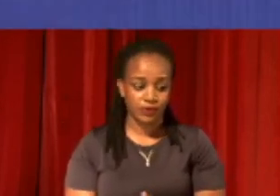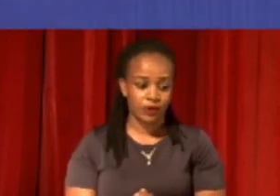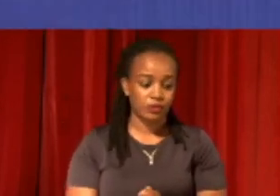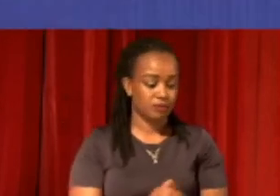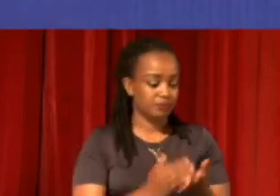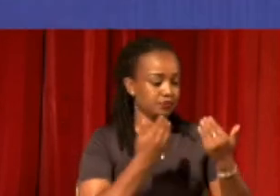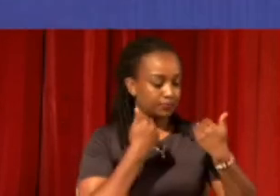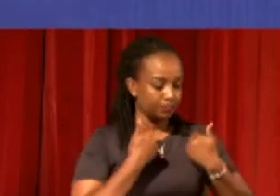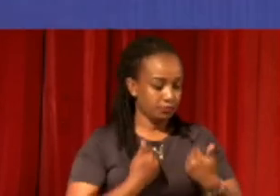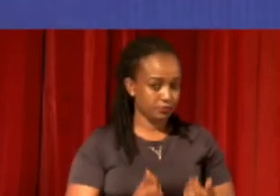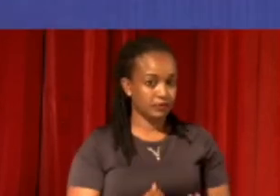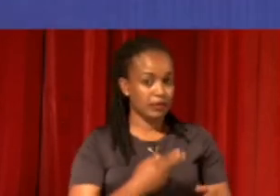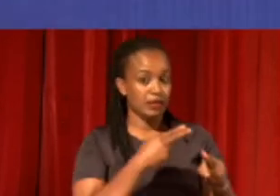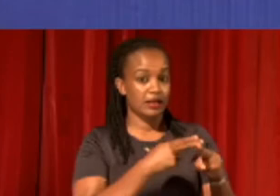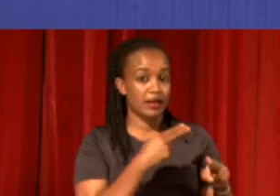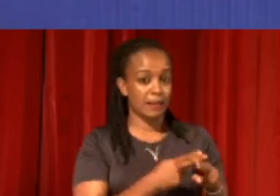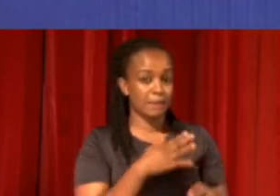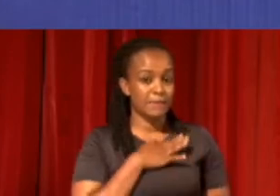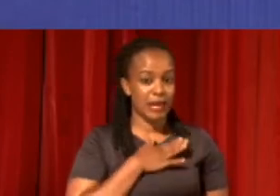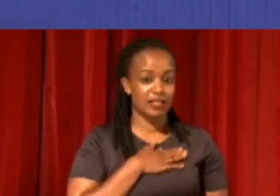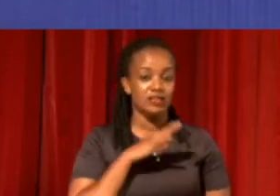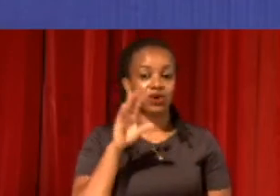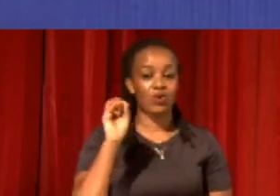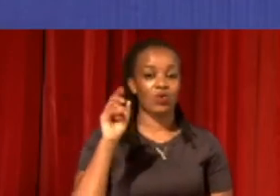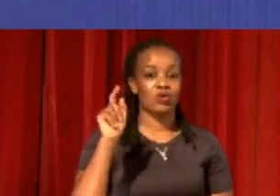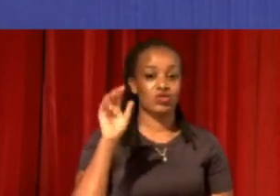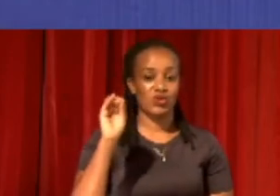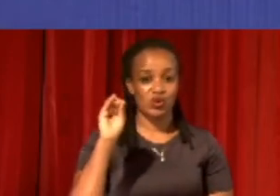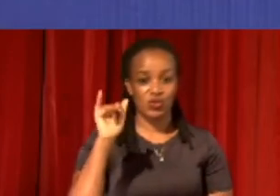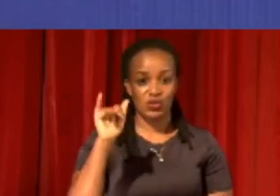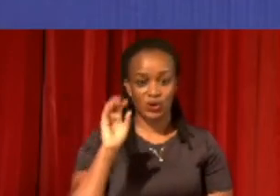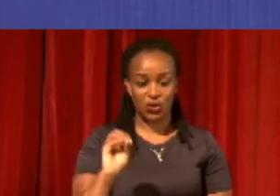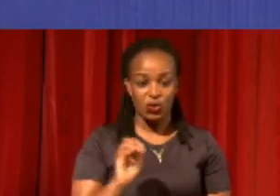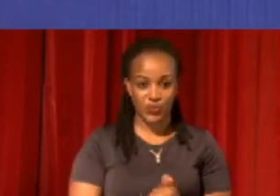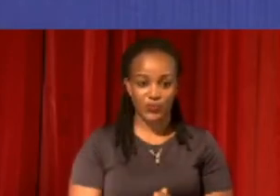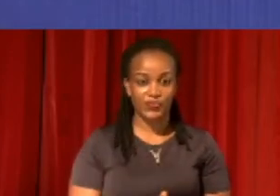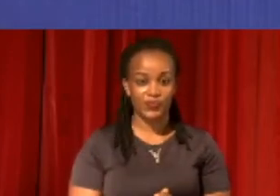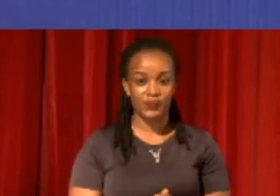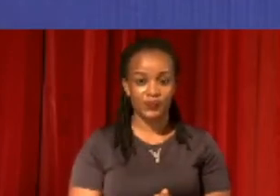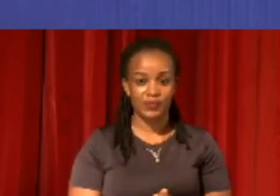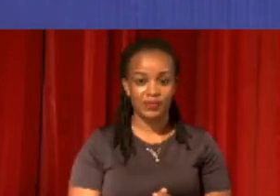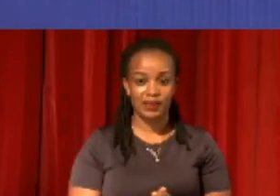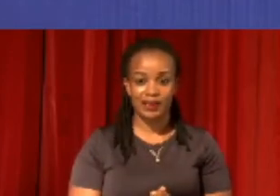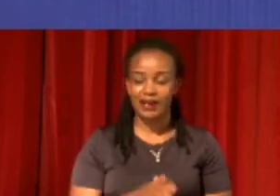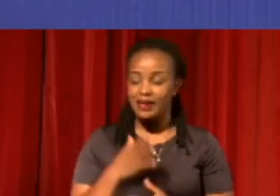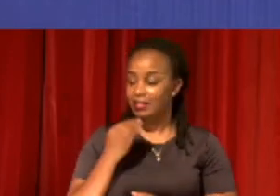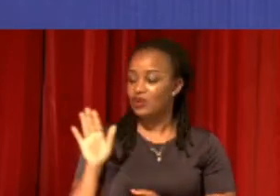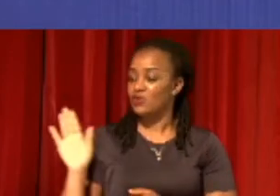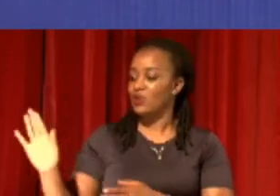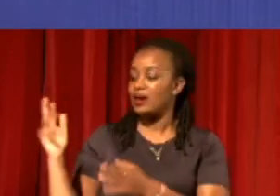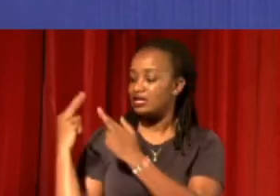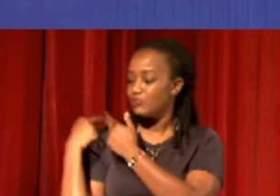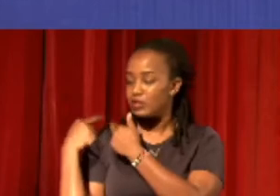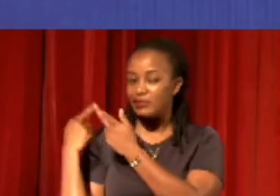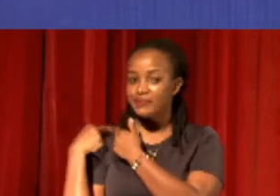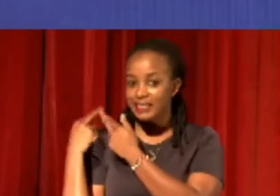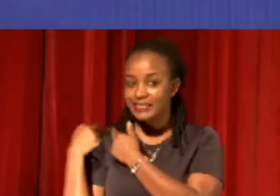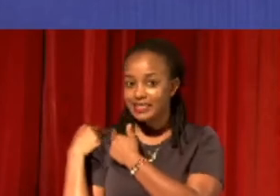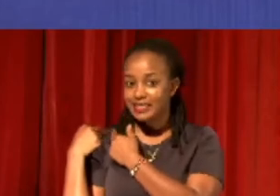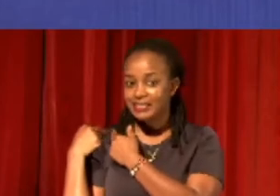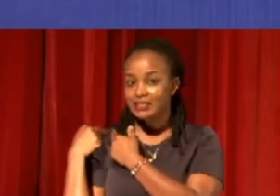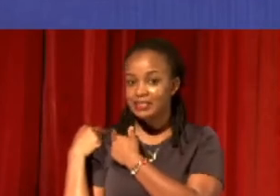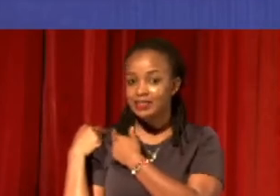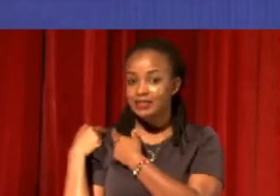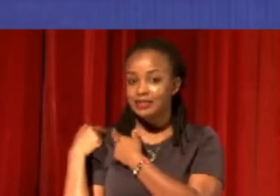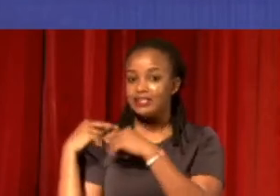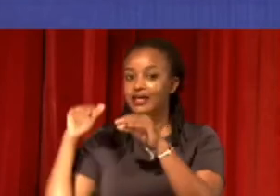Myself as Donald or myself as... Both, yourself as Donald and yourself as in your role as with